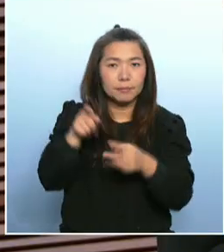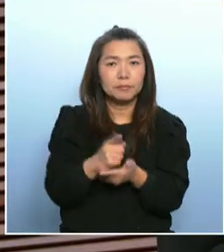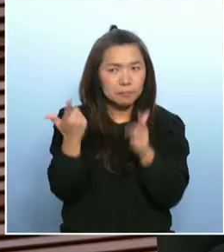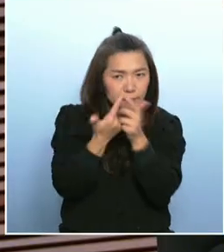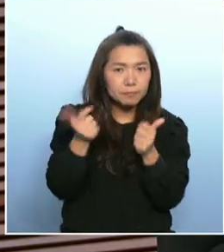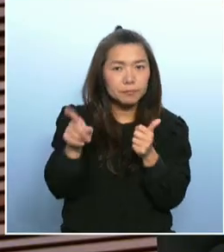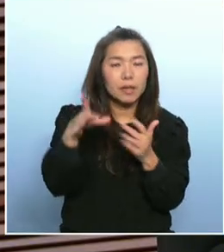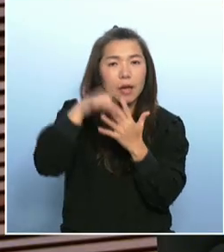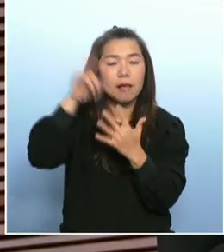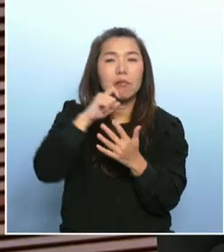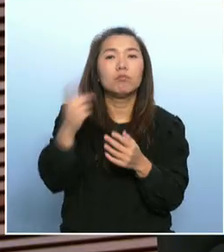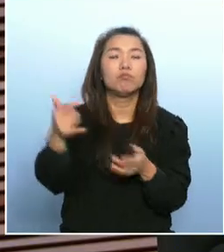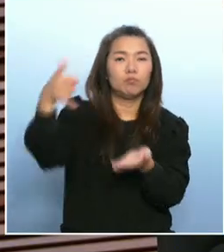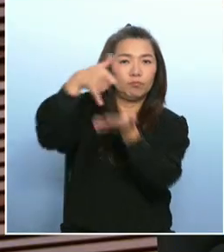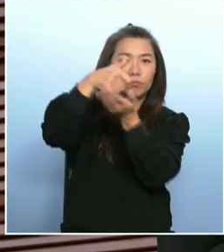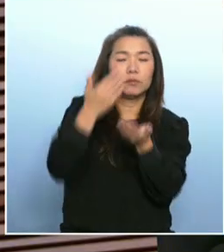schools.